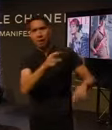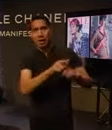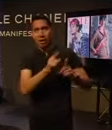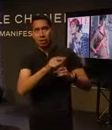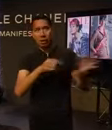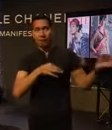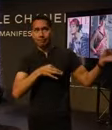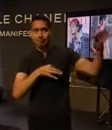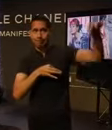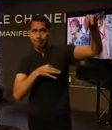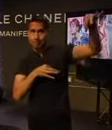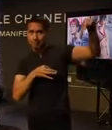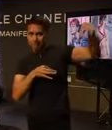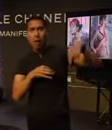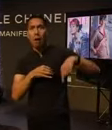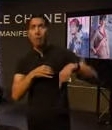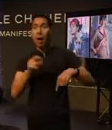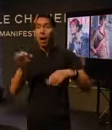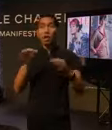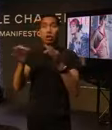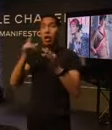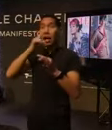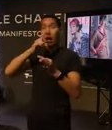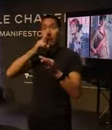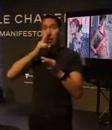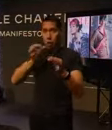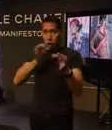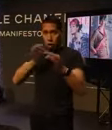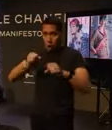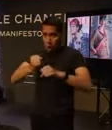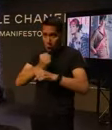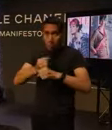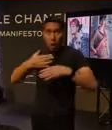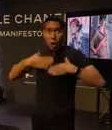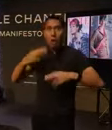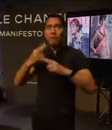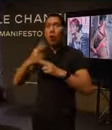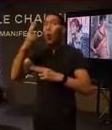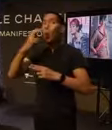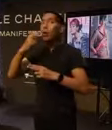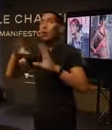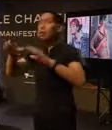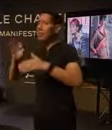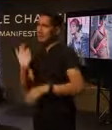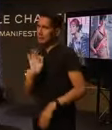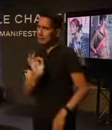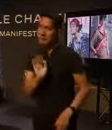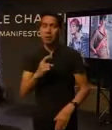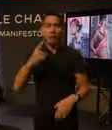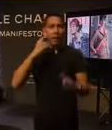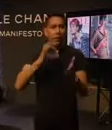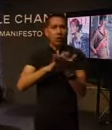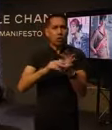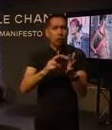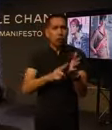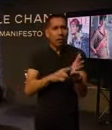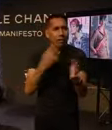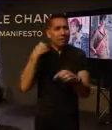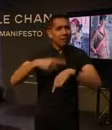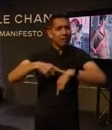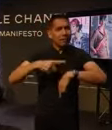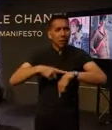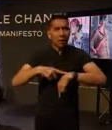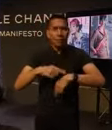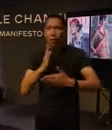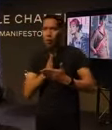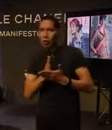but these designers aren't designing for an older clientele, an older woman. Whereas I think what Chanel was doing, as you say, was in many